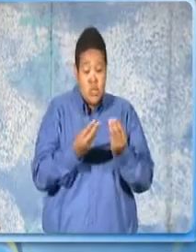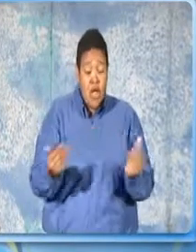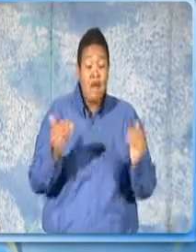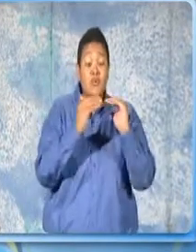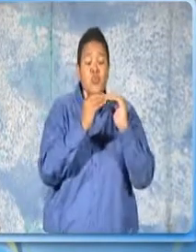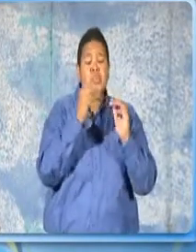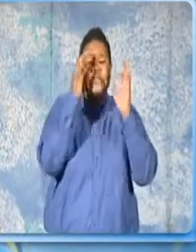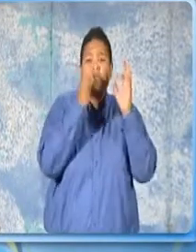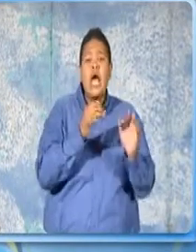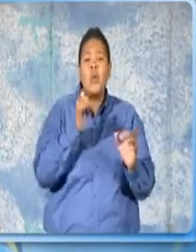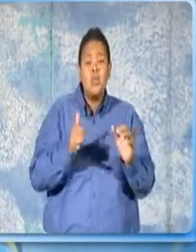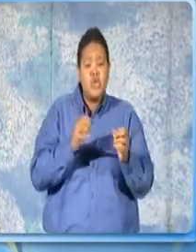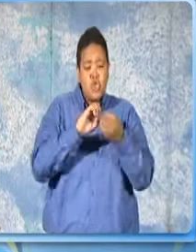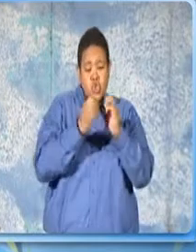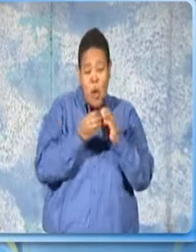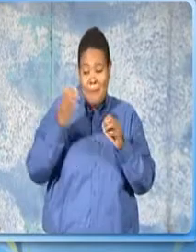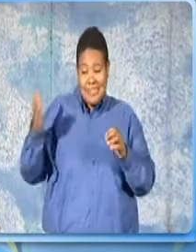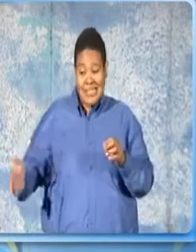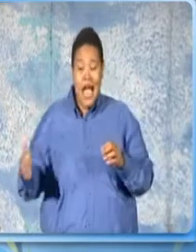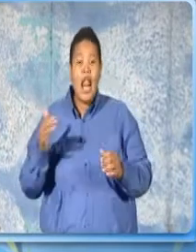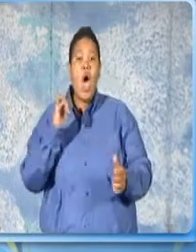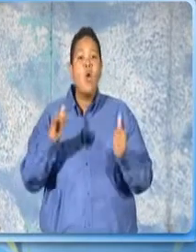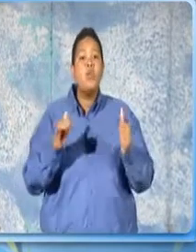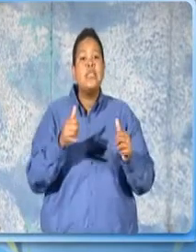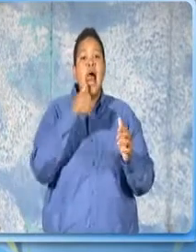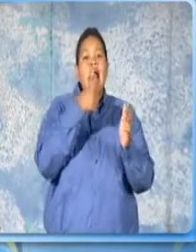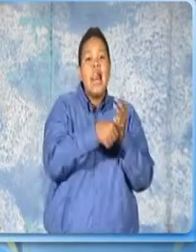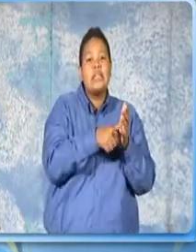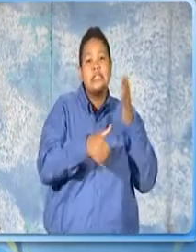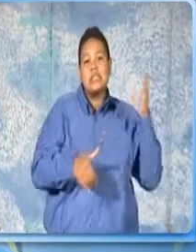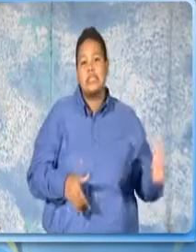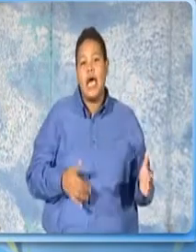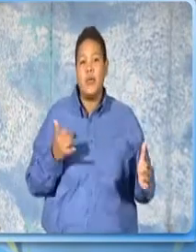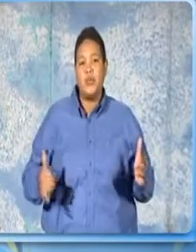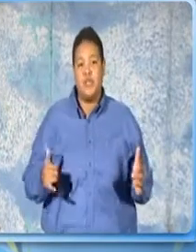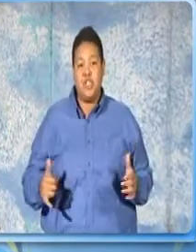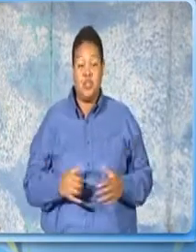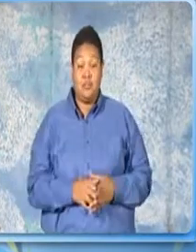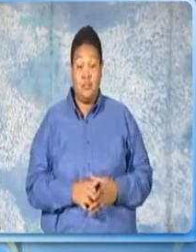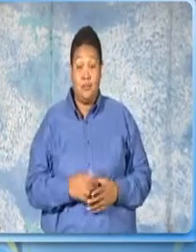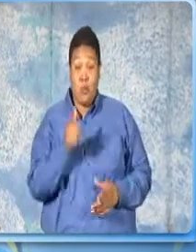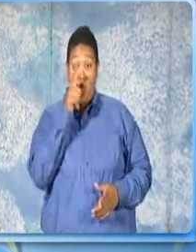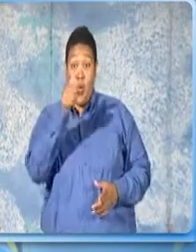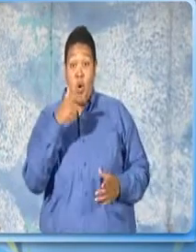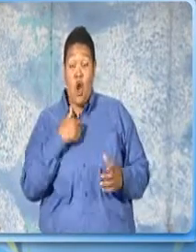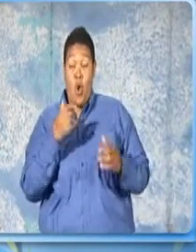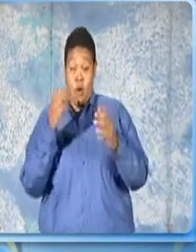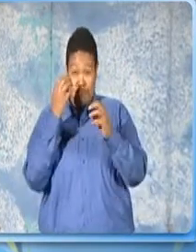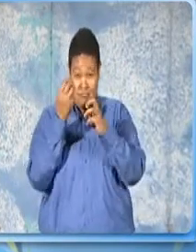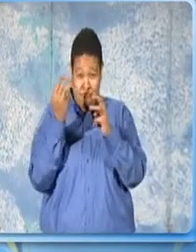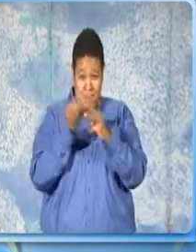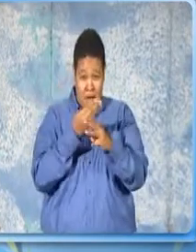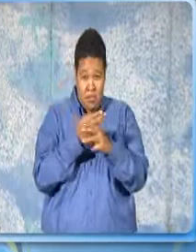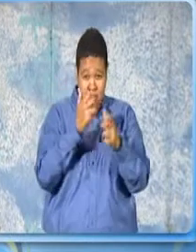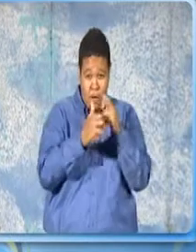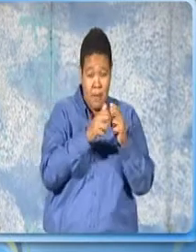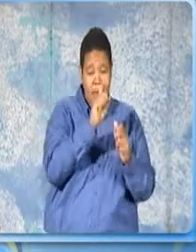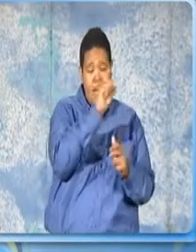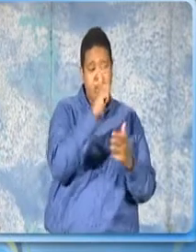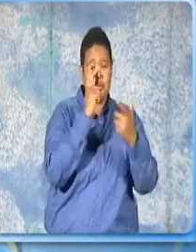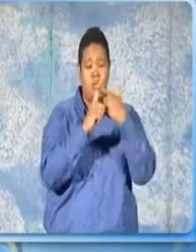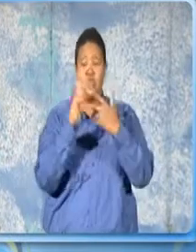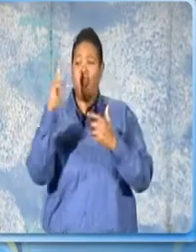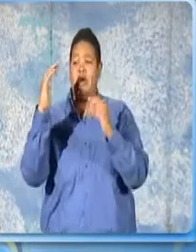which is the number side and which is the variable side. Looking at our equation x plus 3 equals 5,